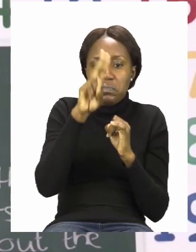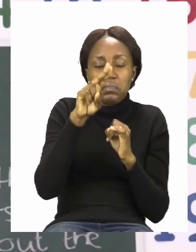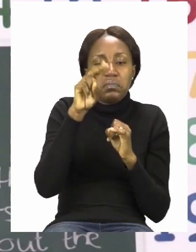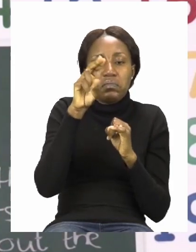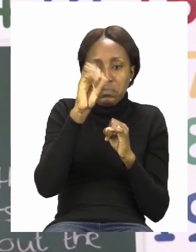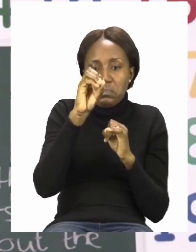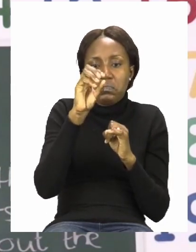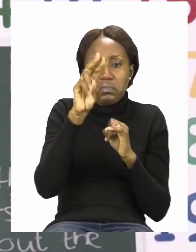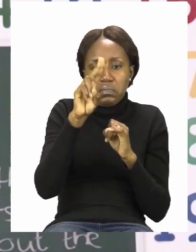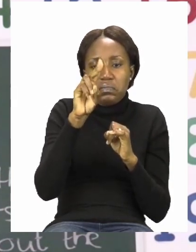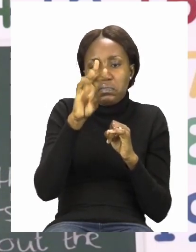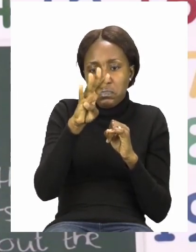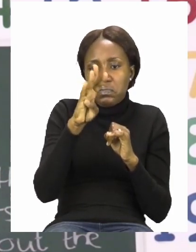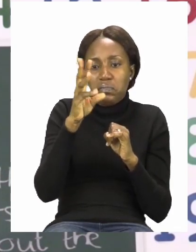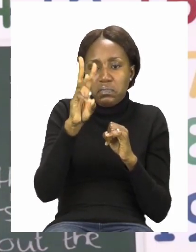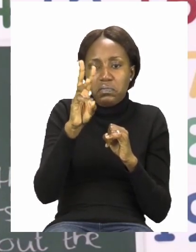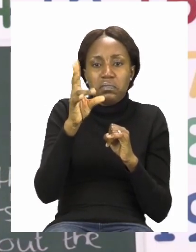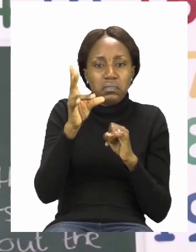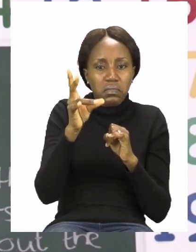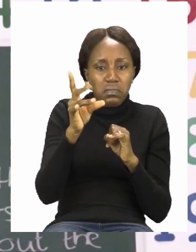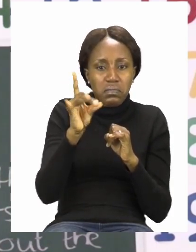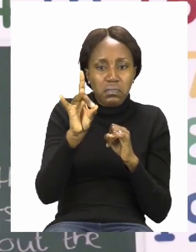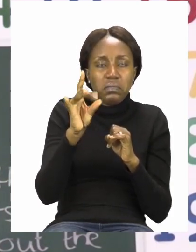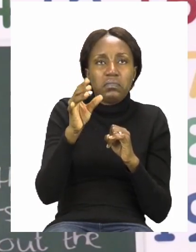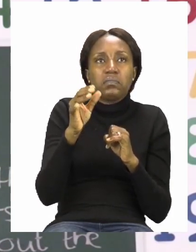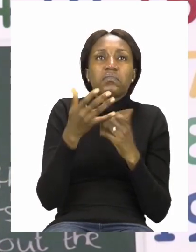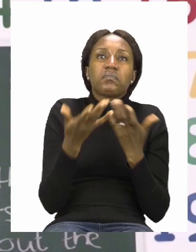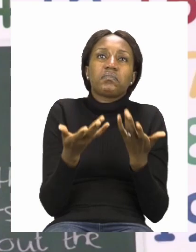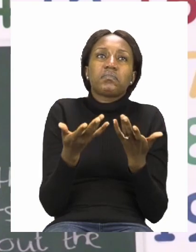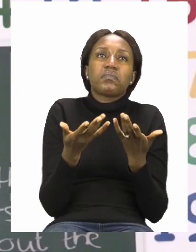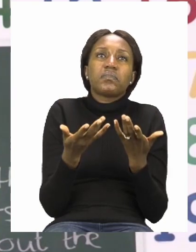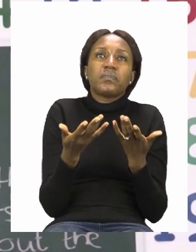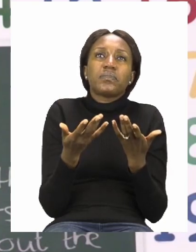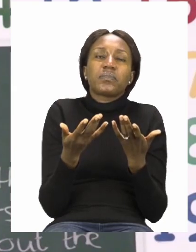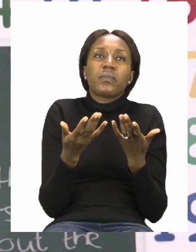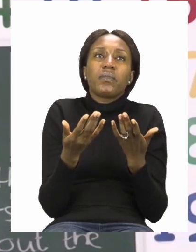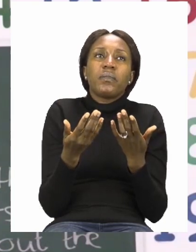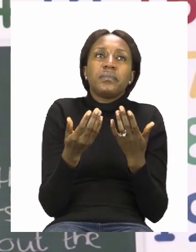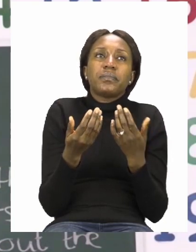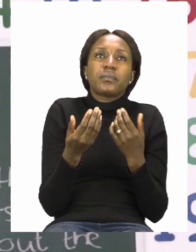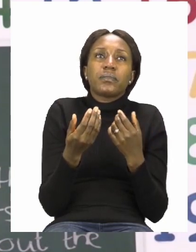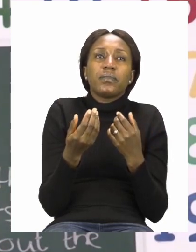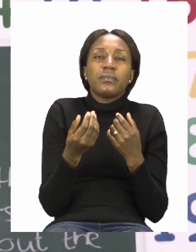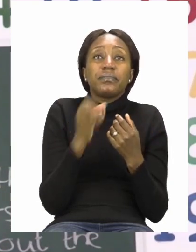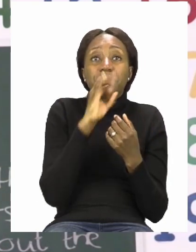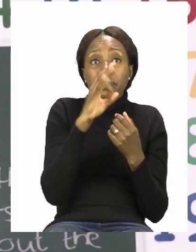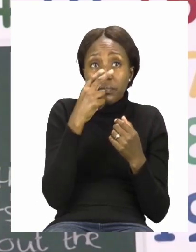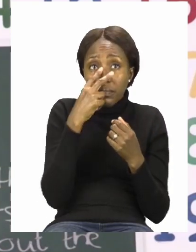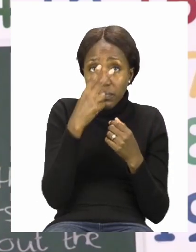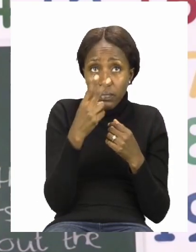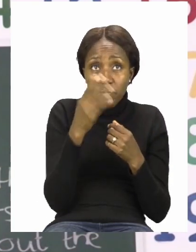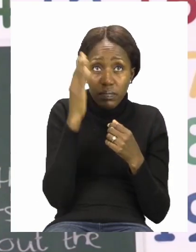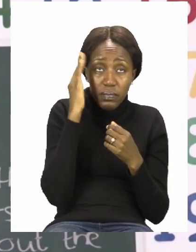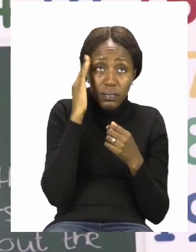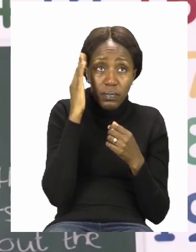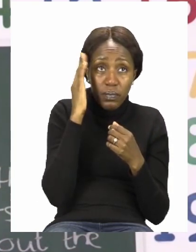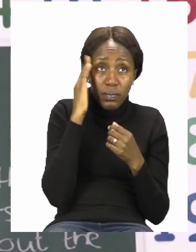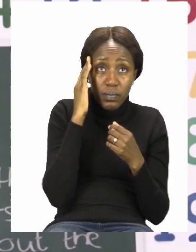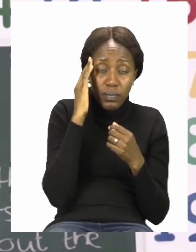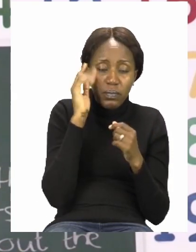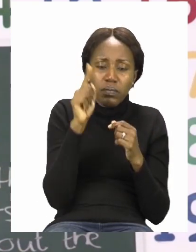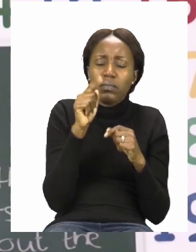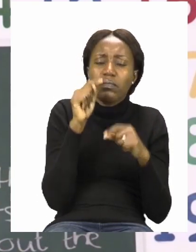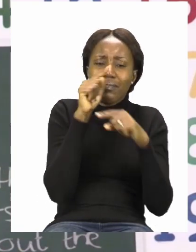even number. Now, if you see these numbers, you know that they are